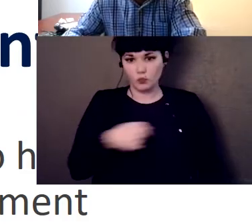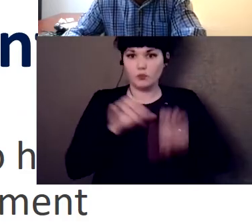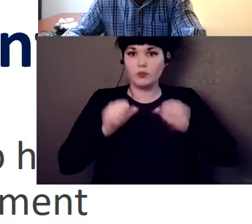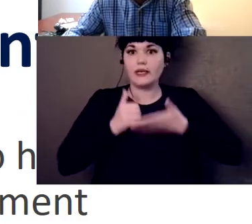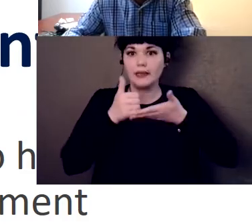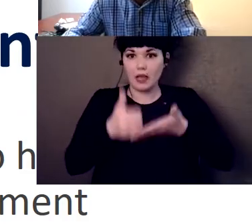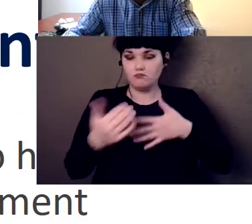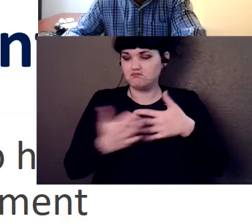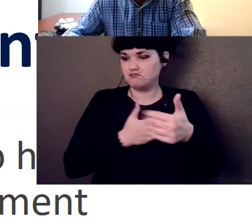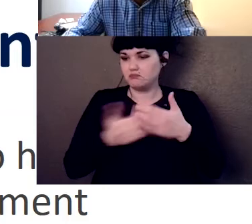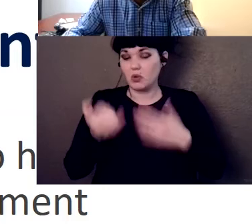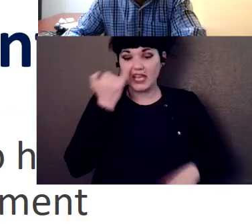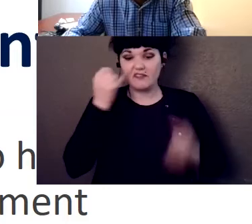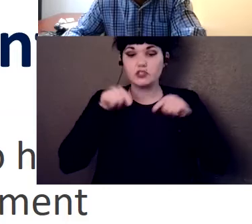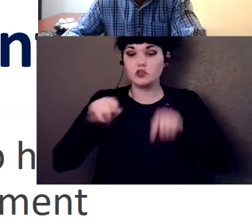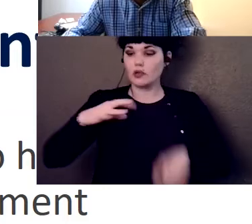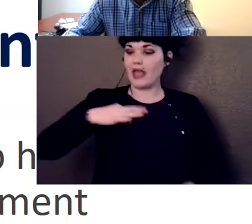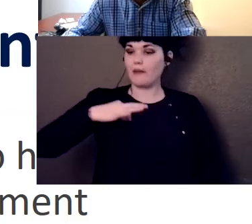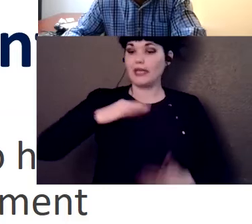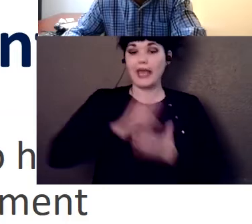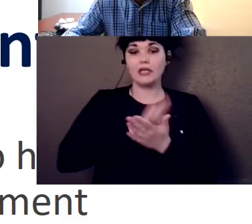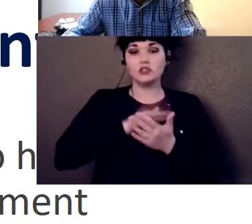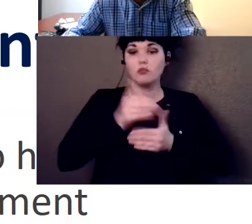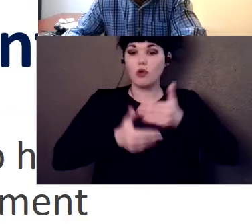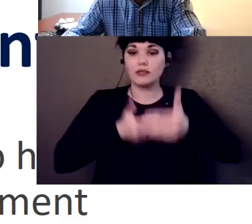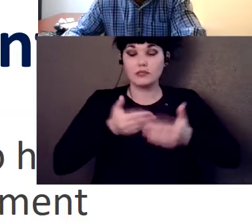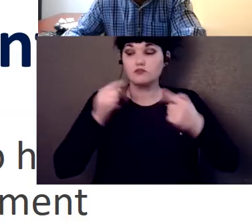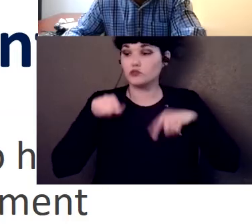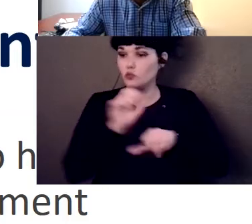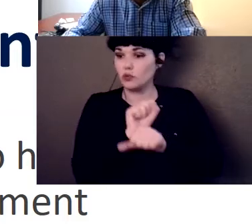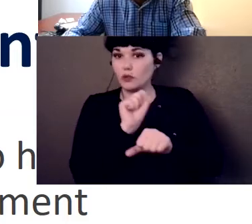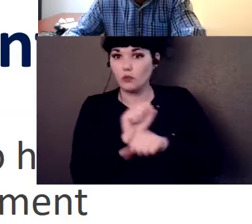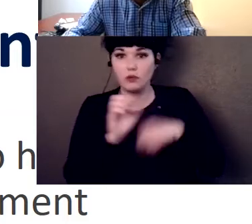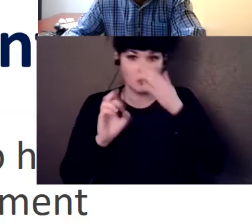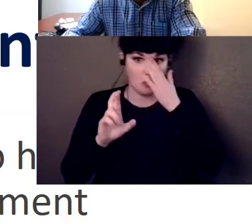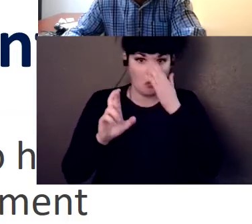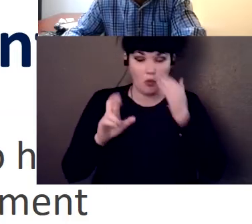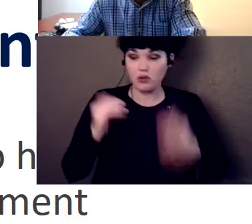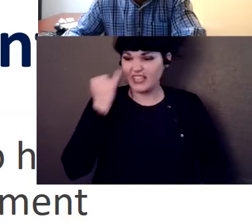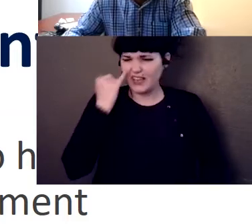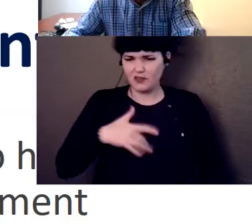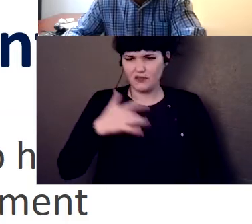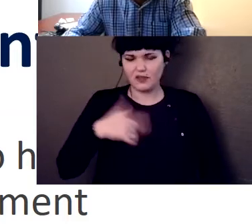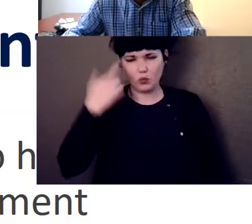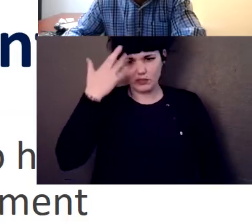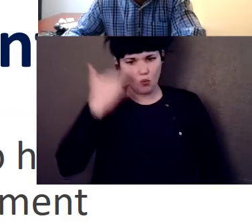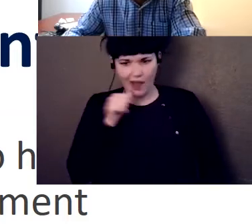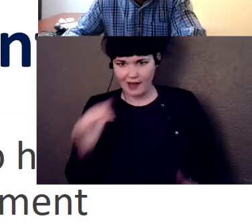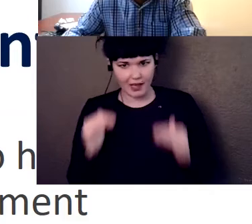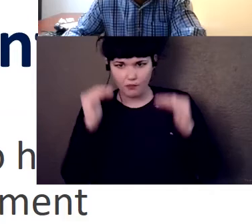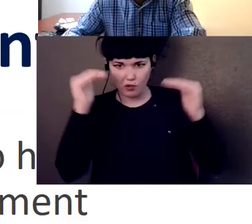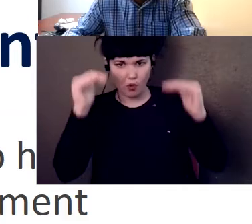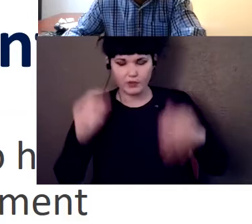occurs during the application process, while they're working, or if the discrimination is the reason they're not getting promoted. Helping individuals transition